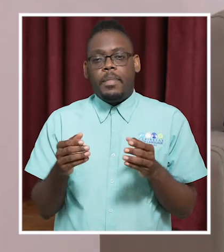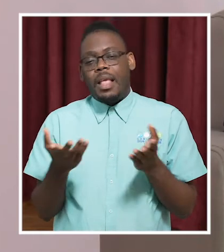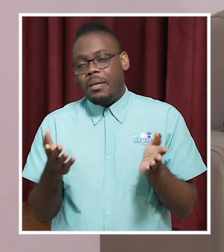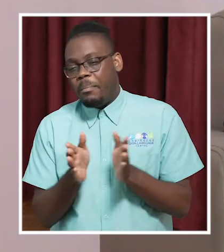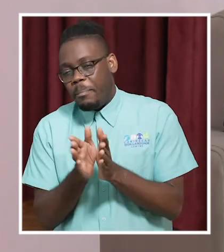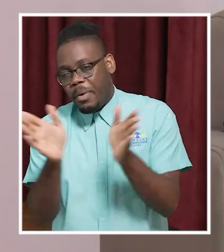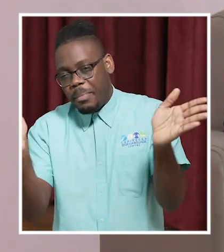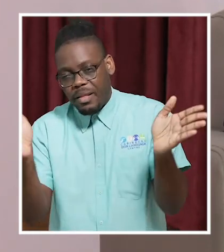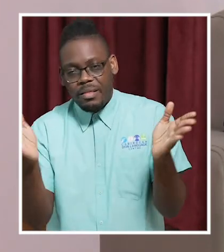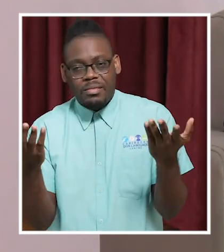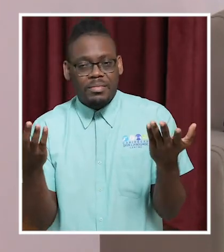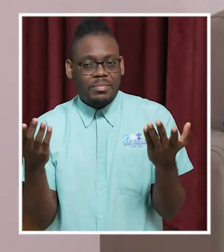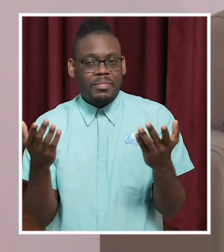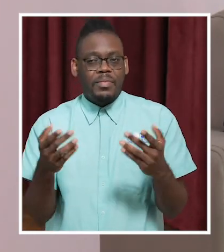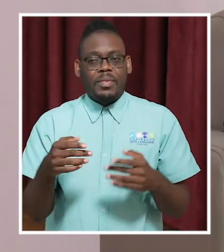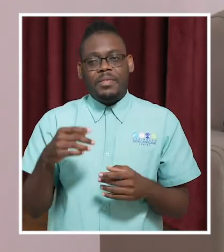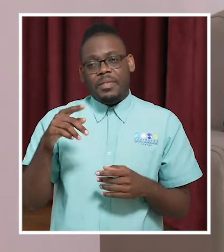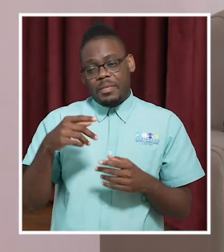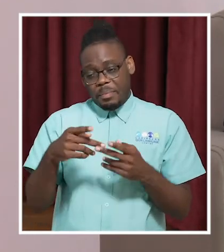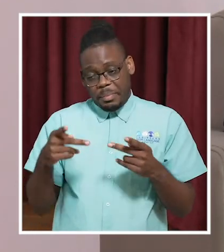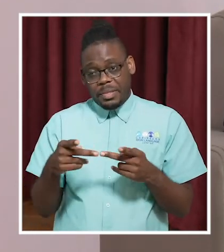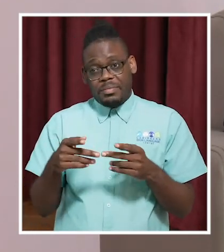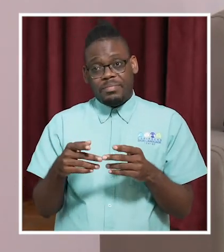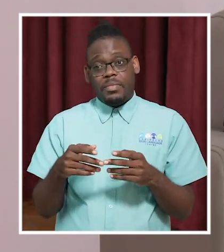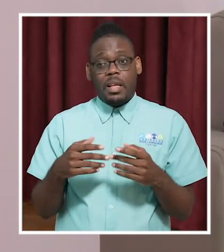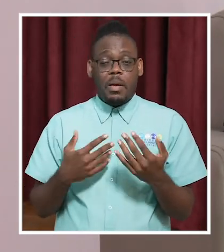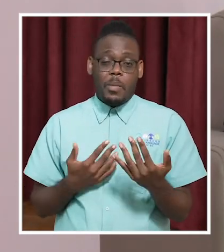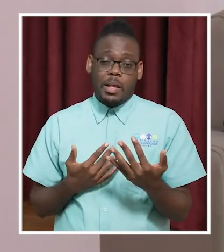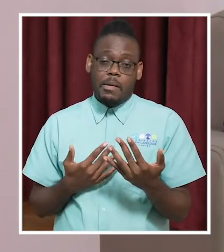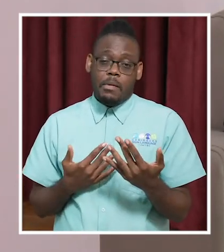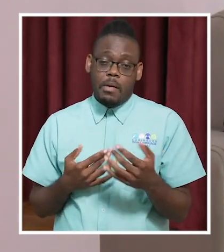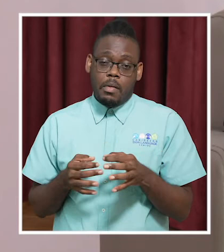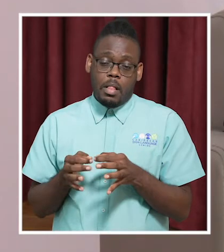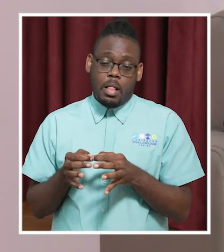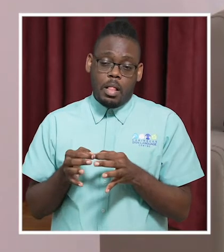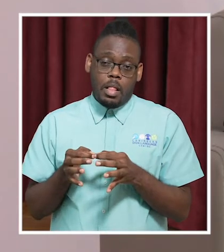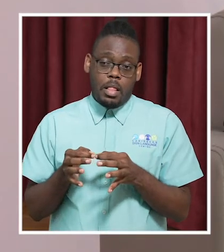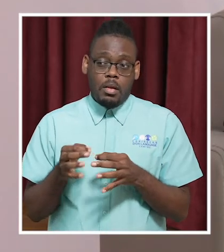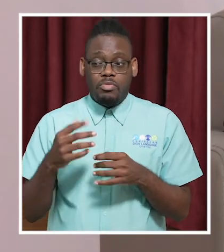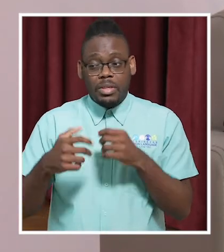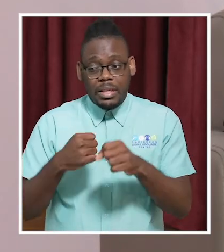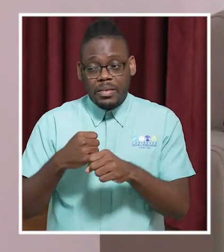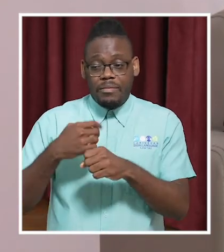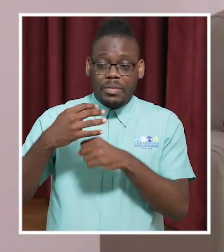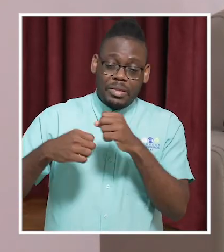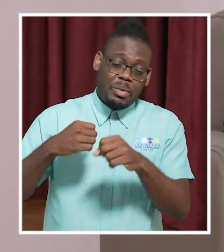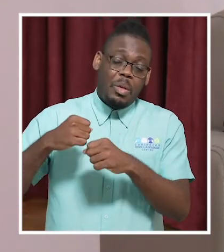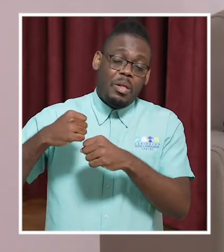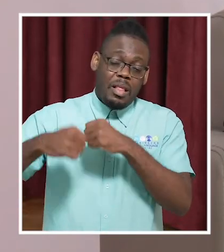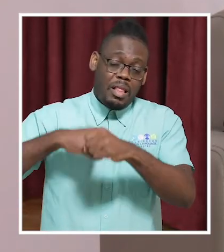3 years before you can get it done properly. Or it is not known. People are not aware of